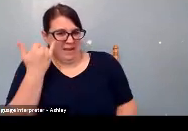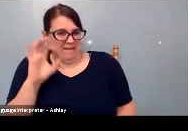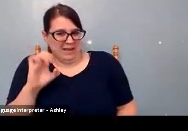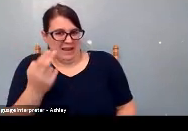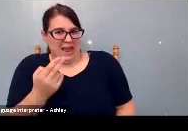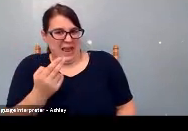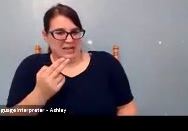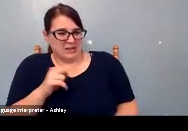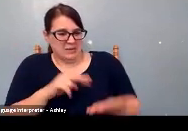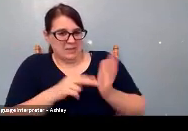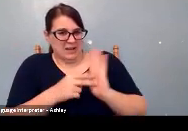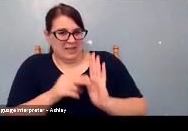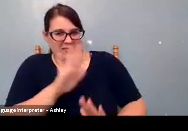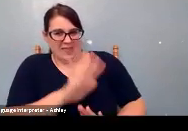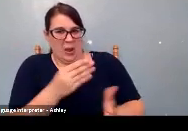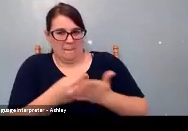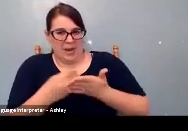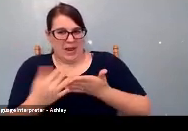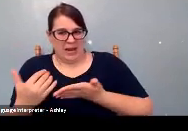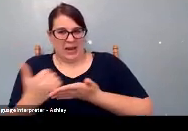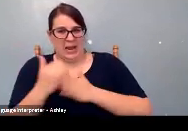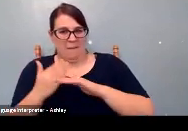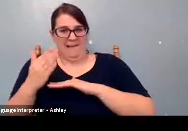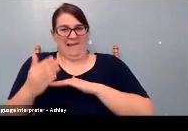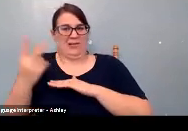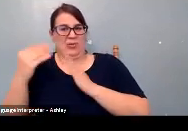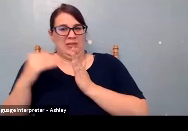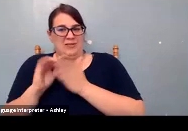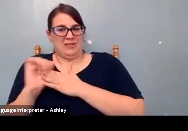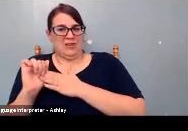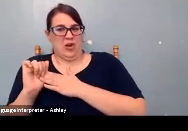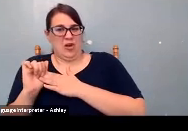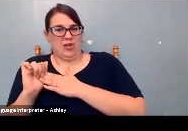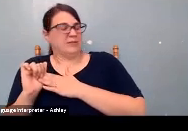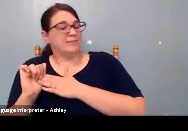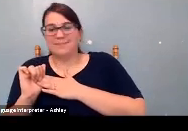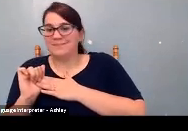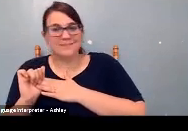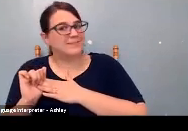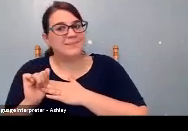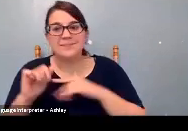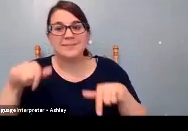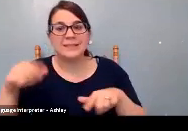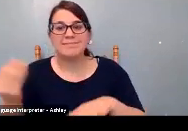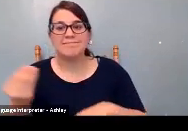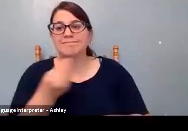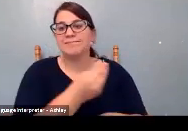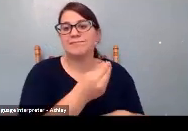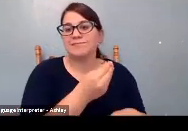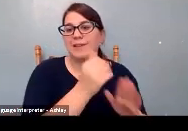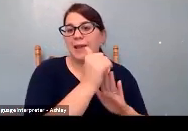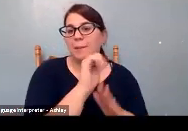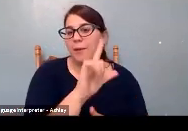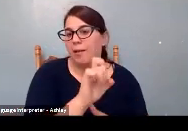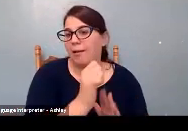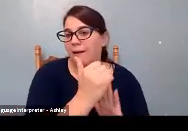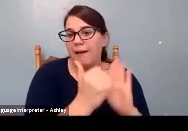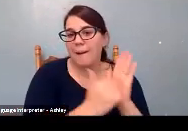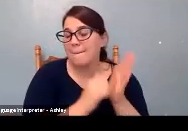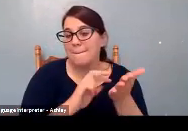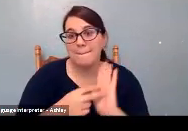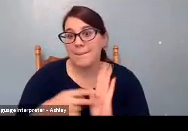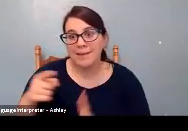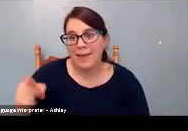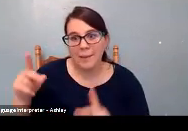them to be in excess of that $2,000 limit. Well, this way, the money's never land in the hands